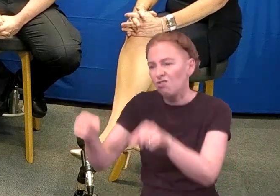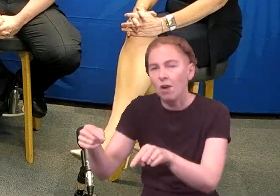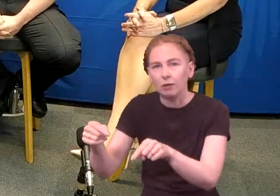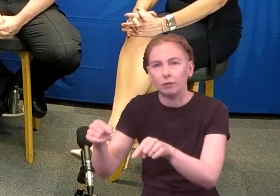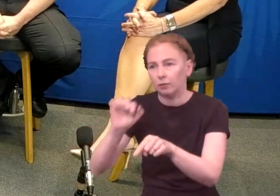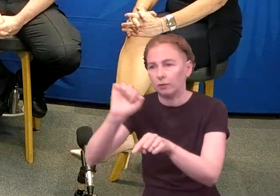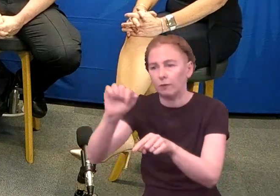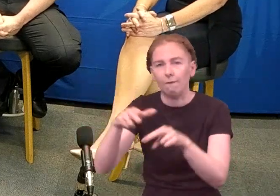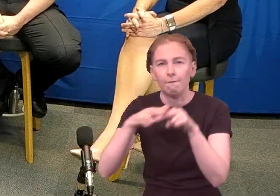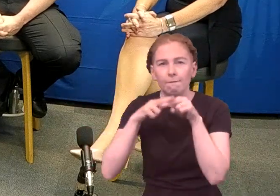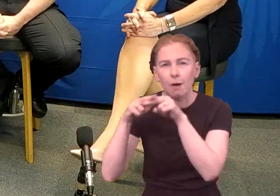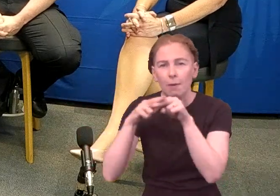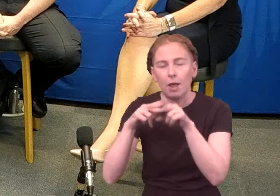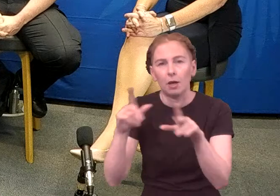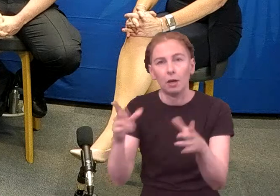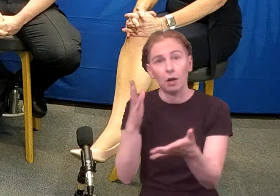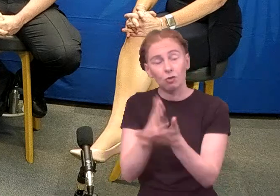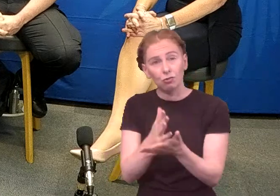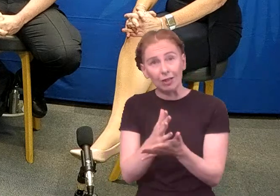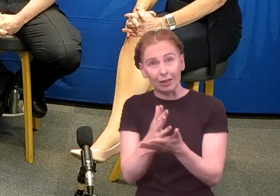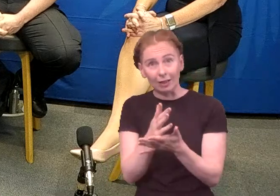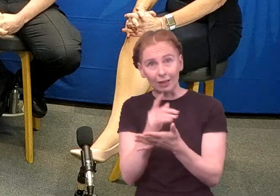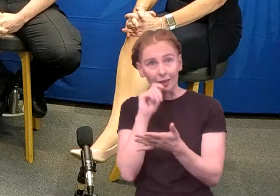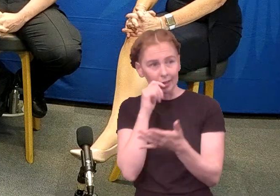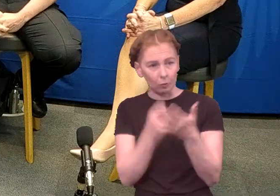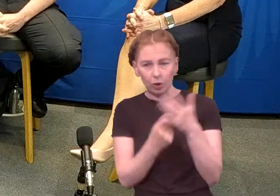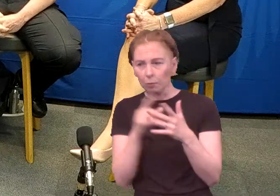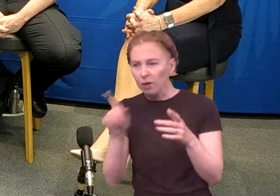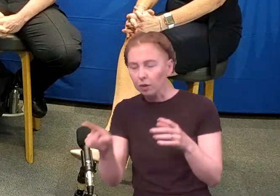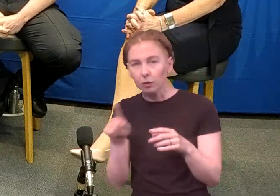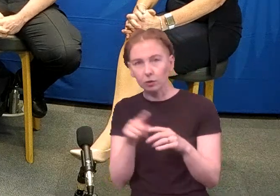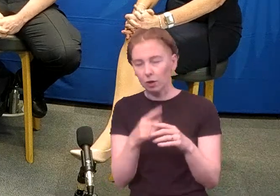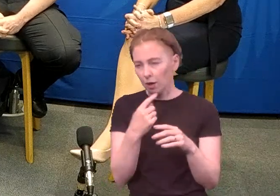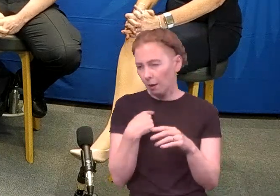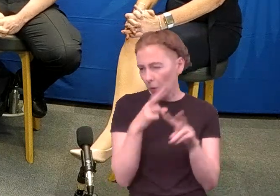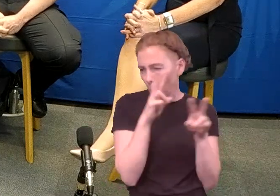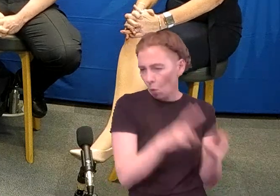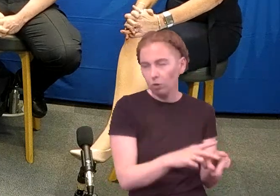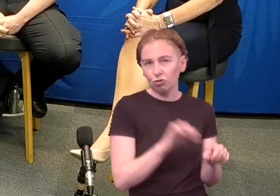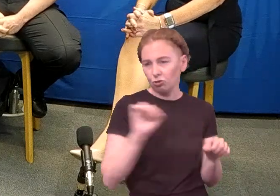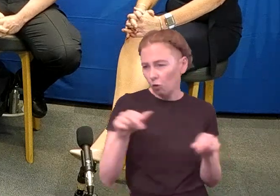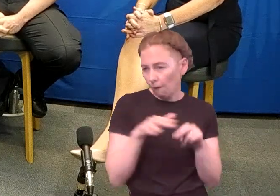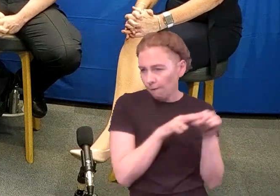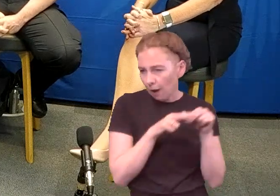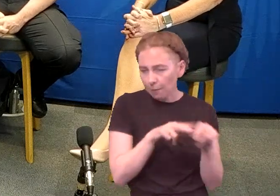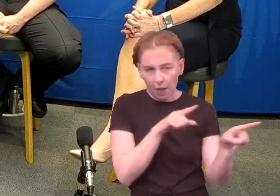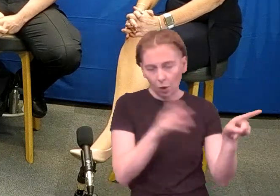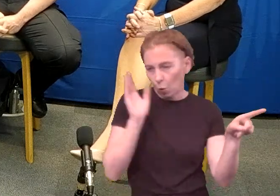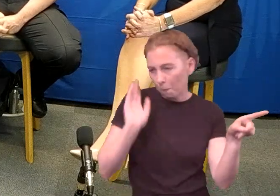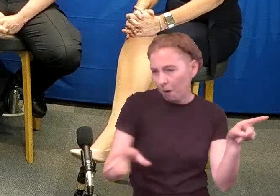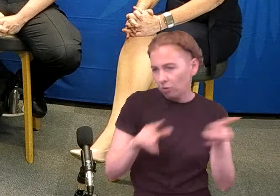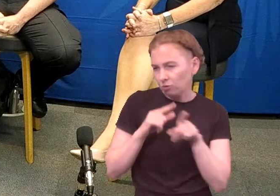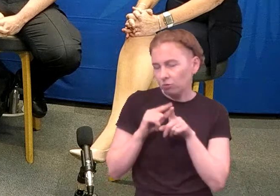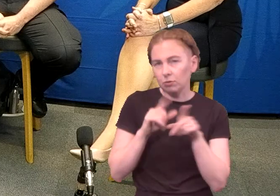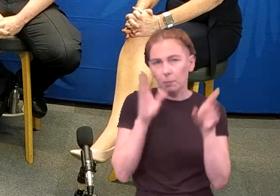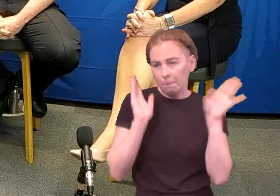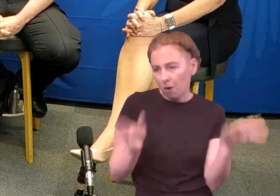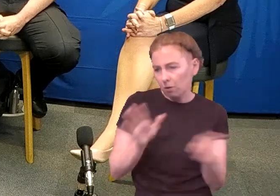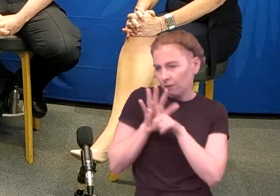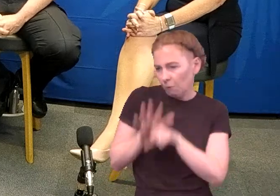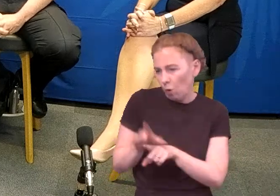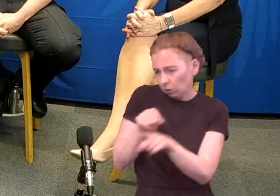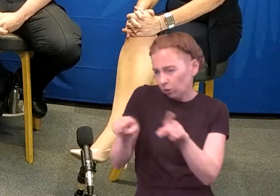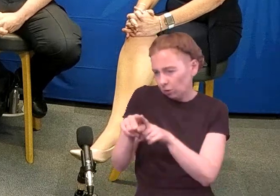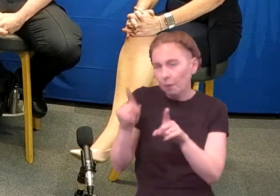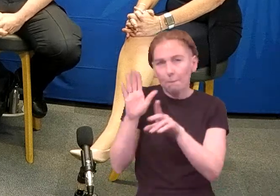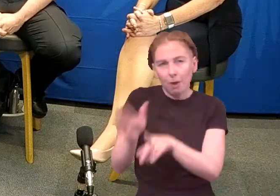that somebody's watching your house 24 hours a day, but when you're 14, you've got yourself into some trouble and someone